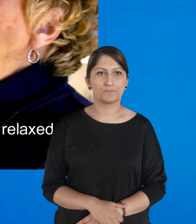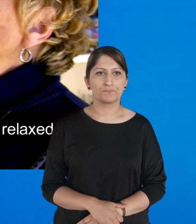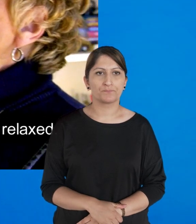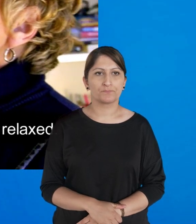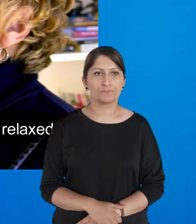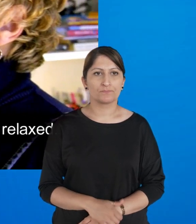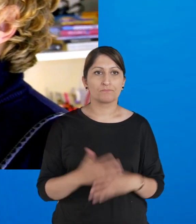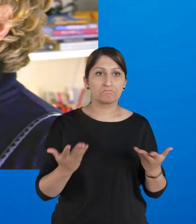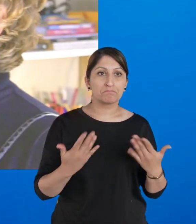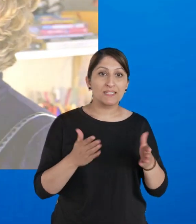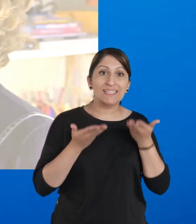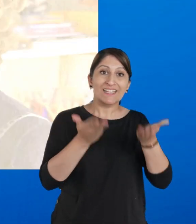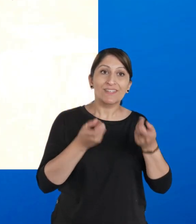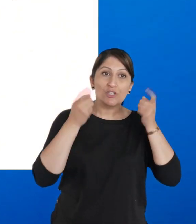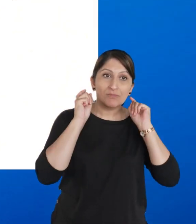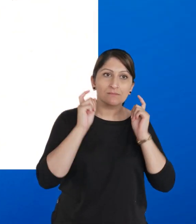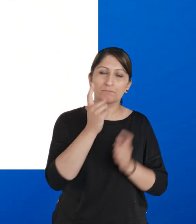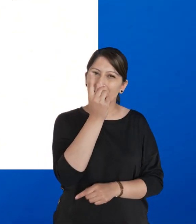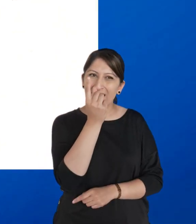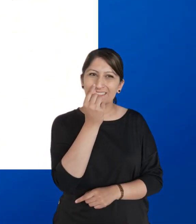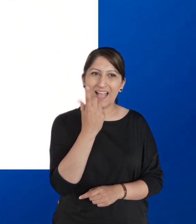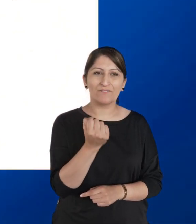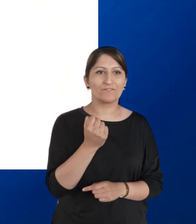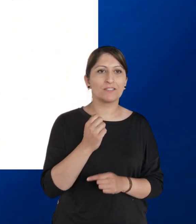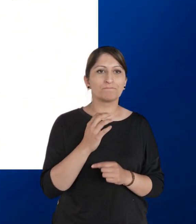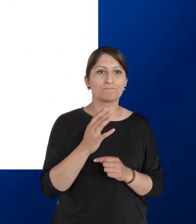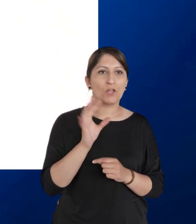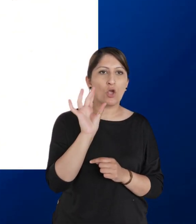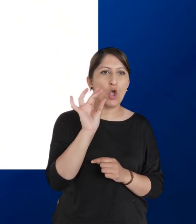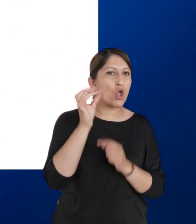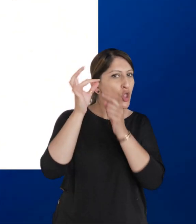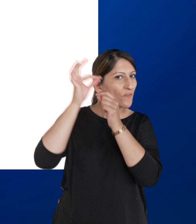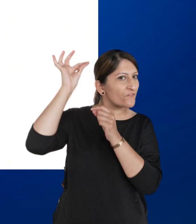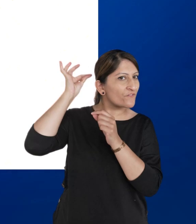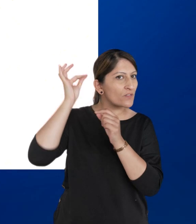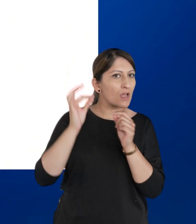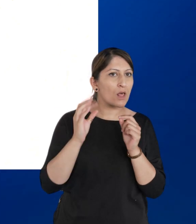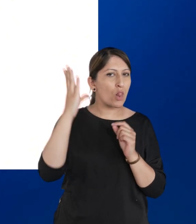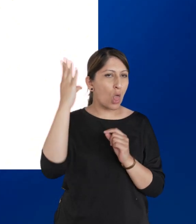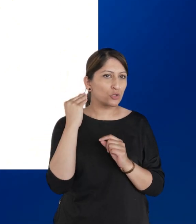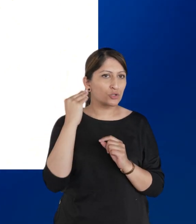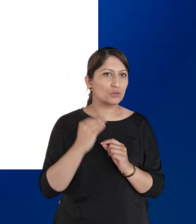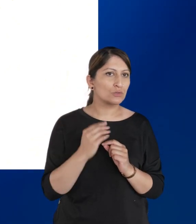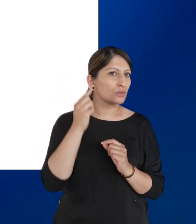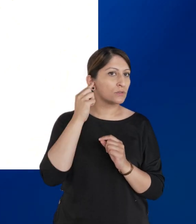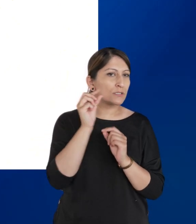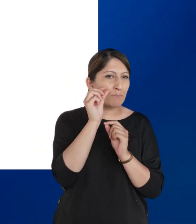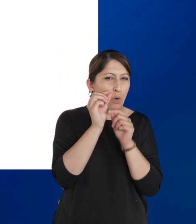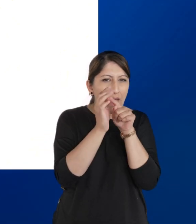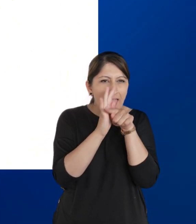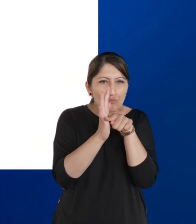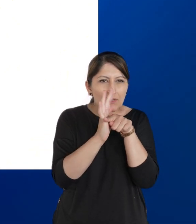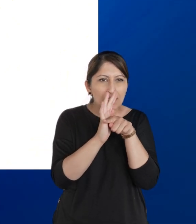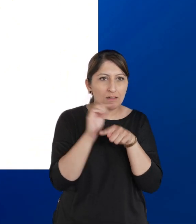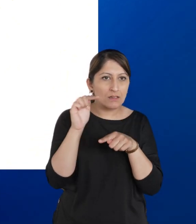relaxed. If you have been given a hearing aid, then it is likely that you have a nerve hearing loss, which is when the small